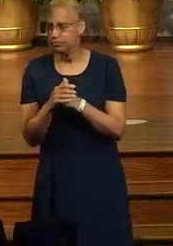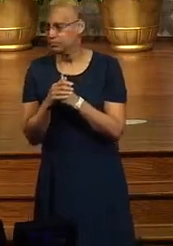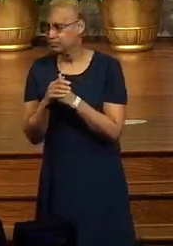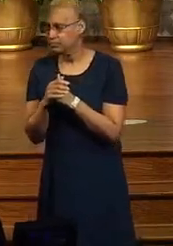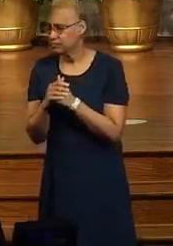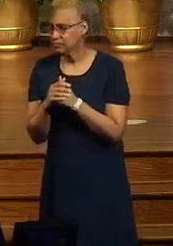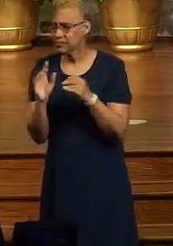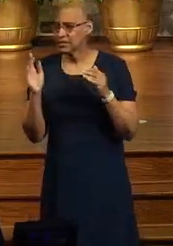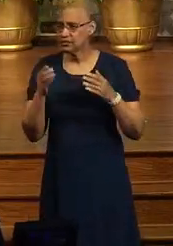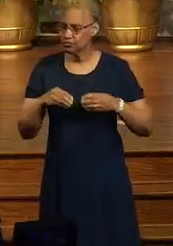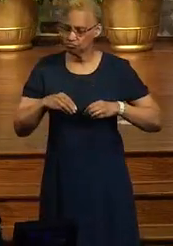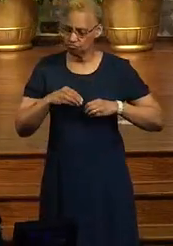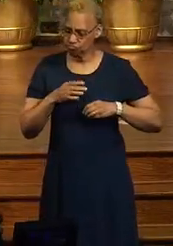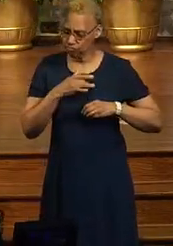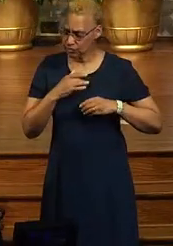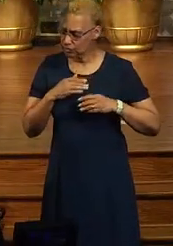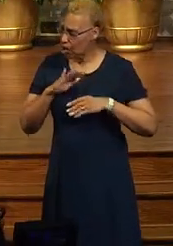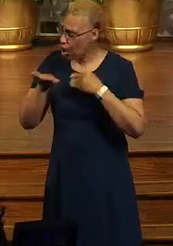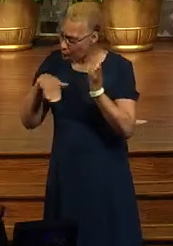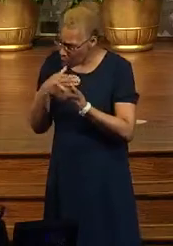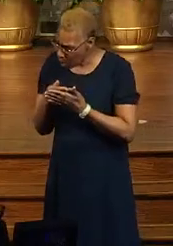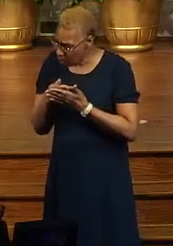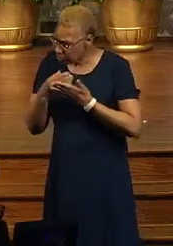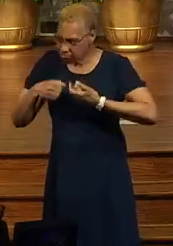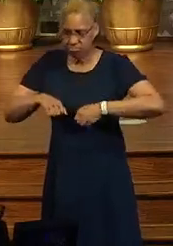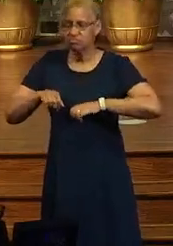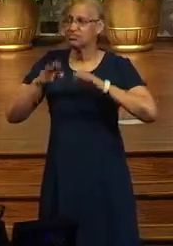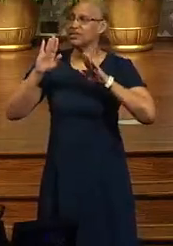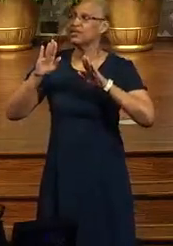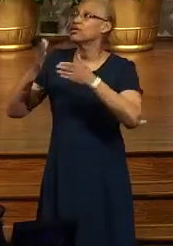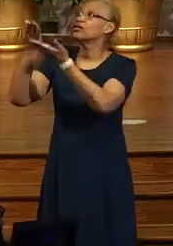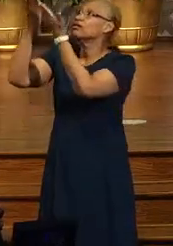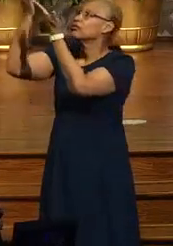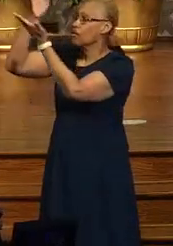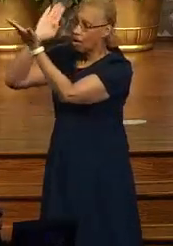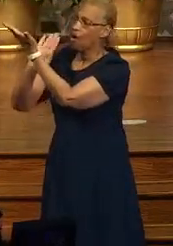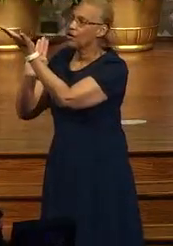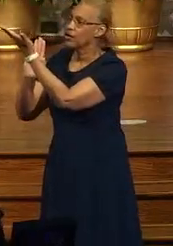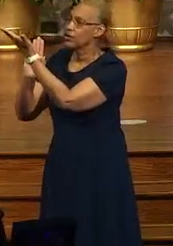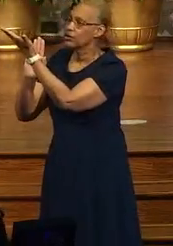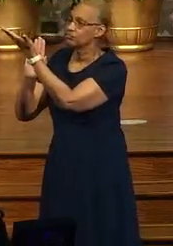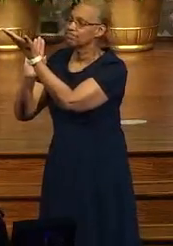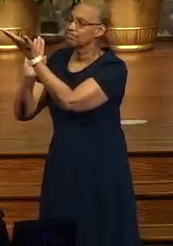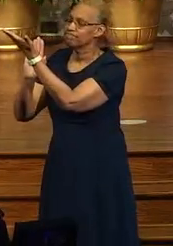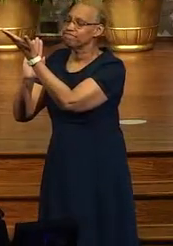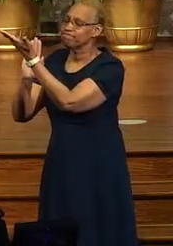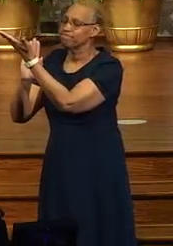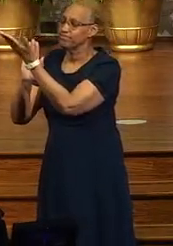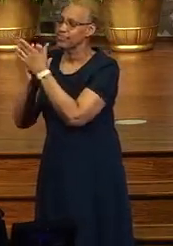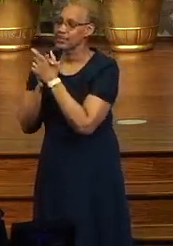Give God your all in all. He's on his way again. He's on his way.